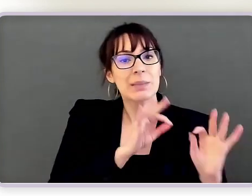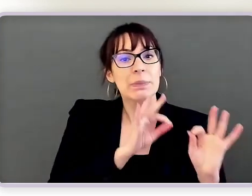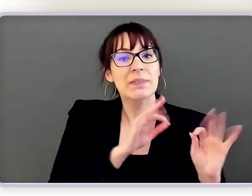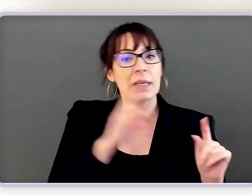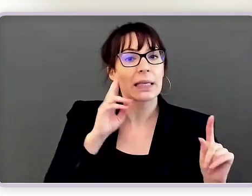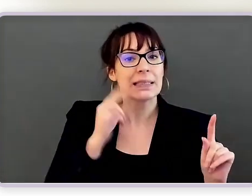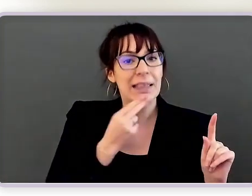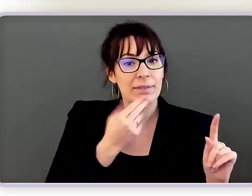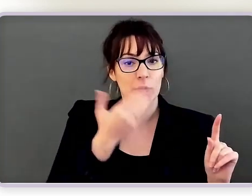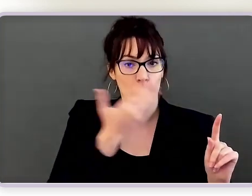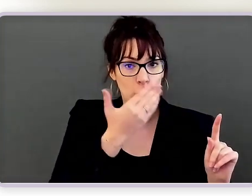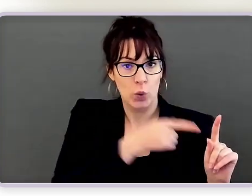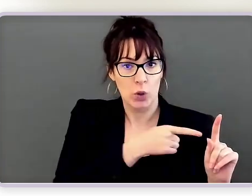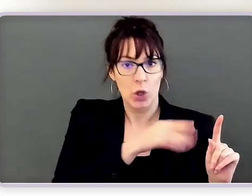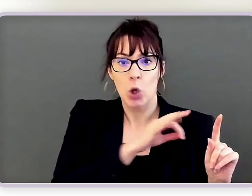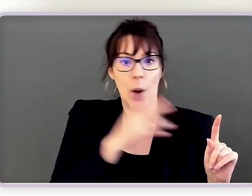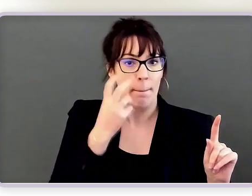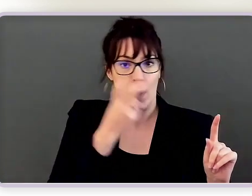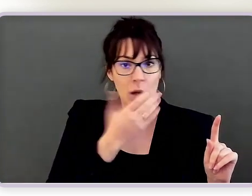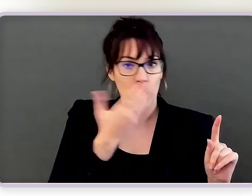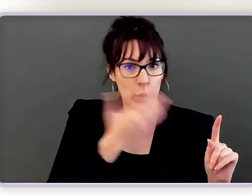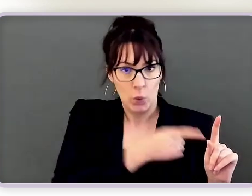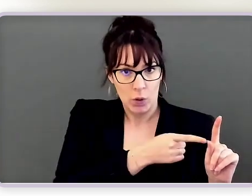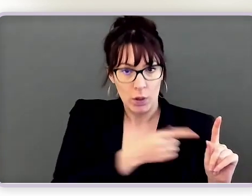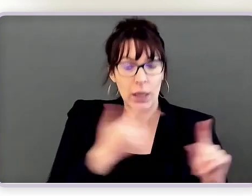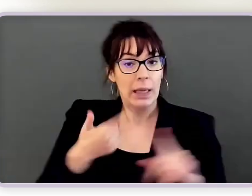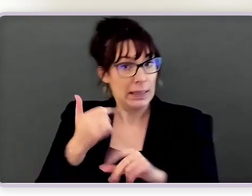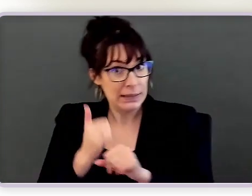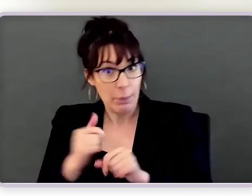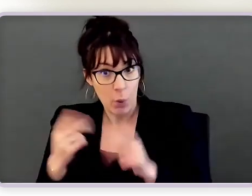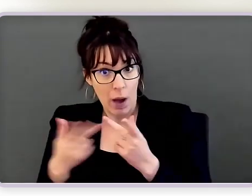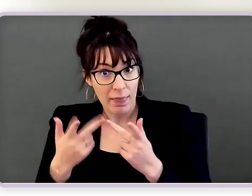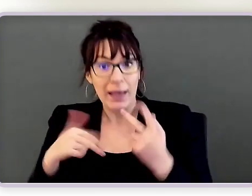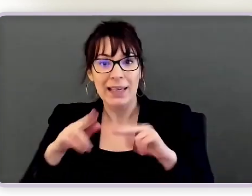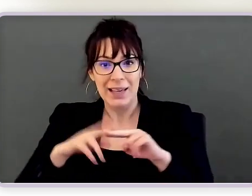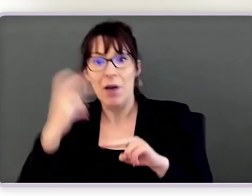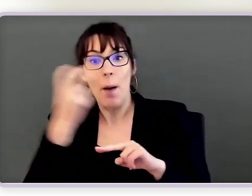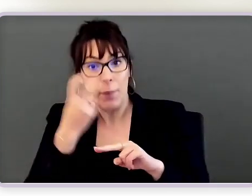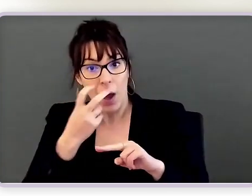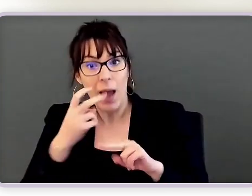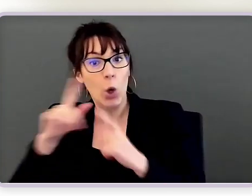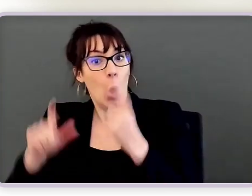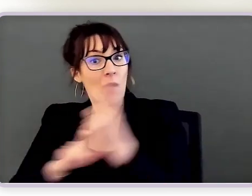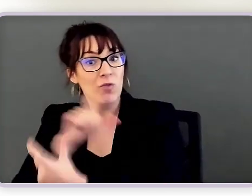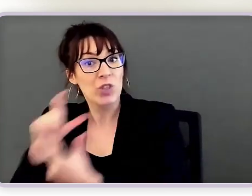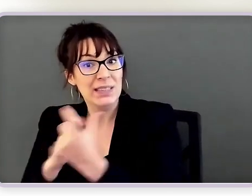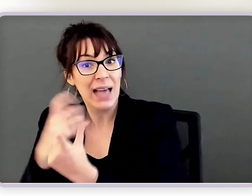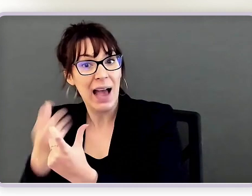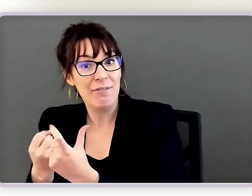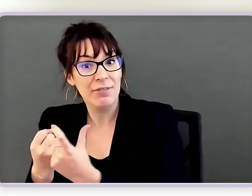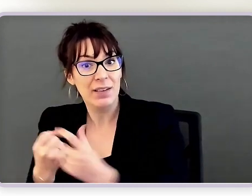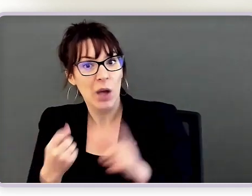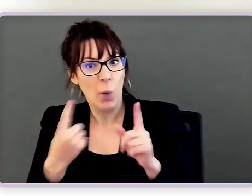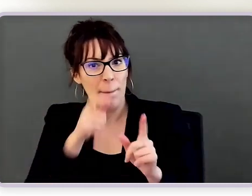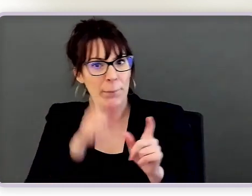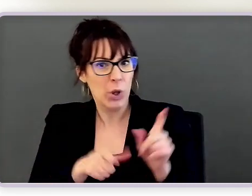conference for blind people and someone's not blind but has cerebral palsy, they might say, they probably wouldn't care, but you know